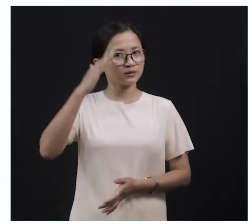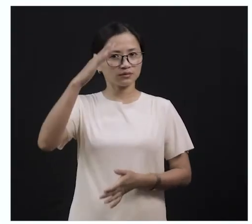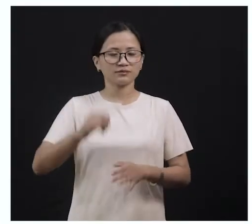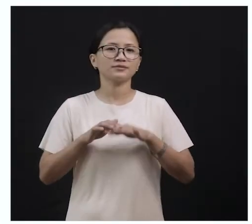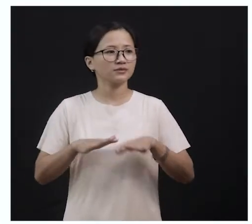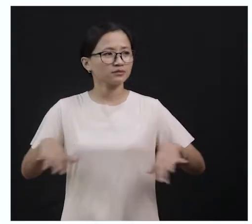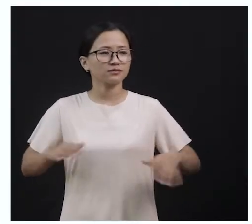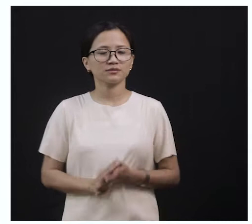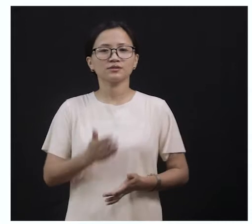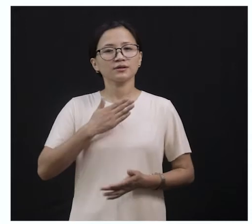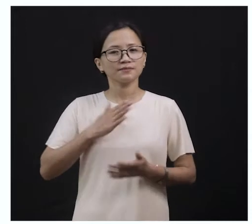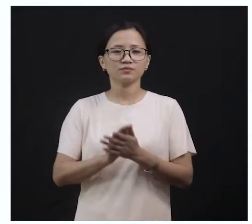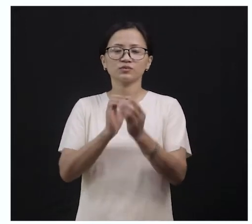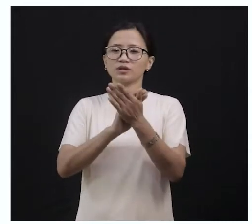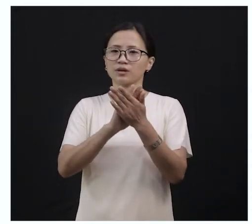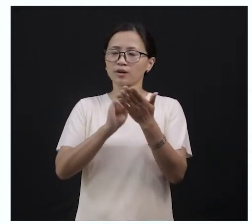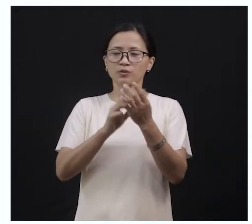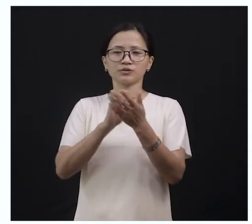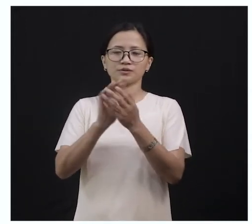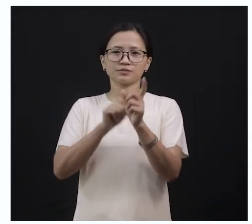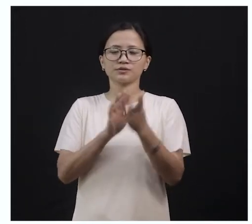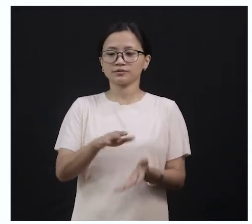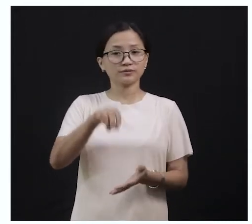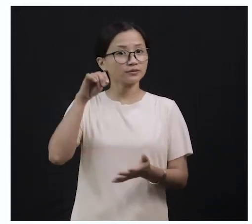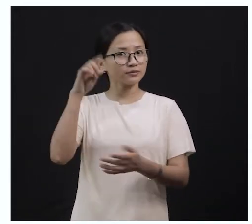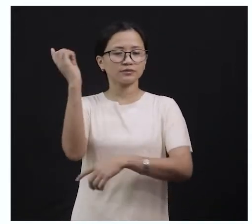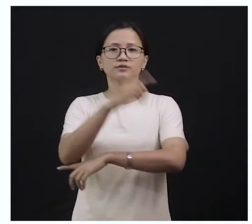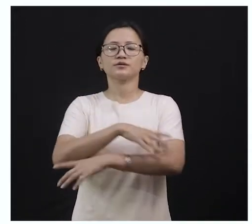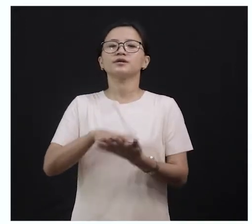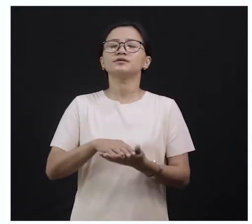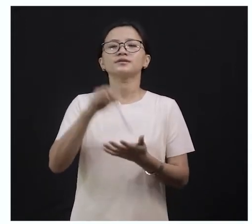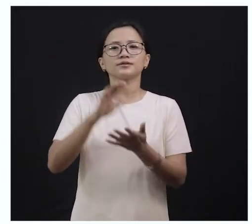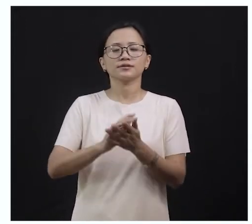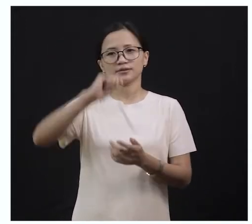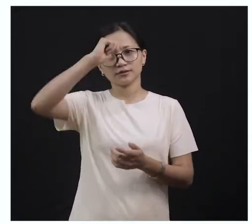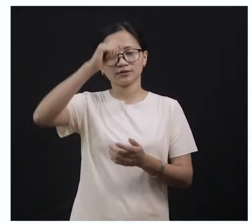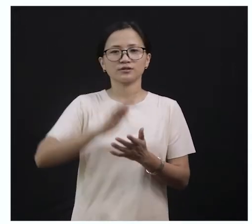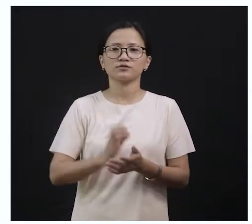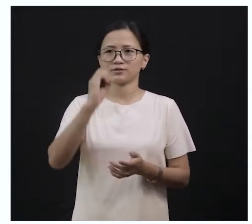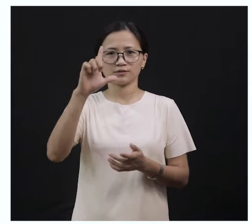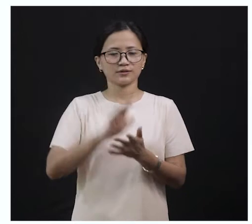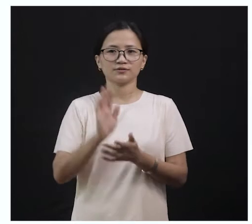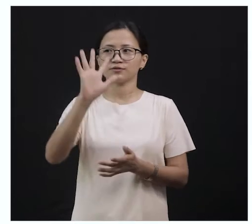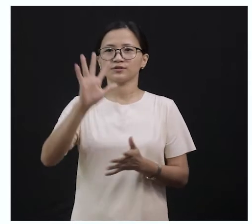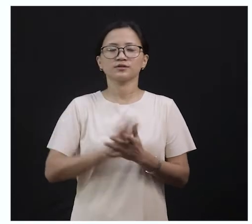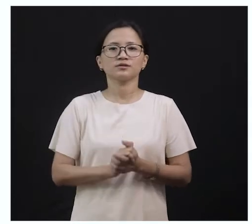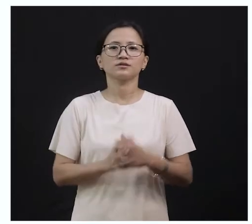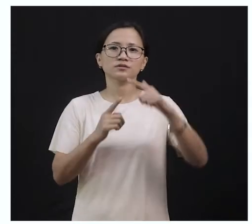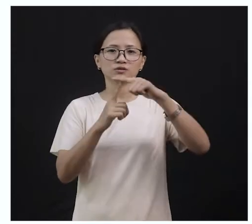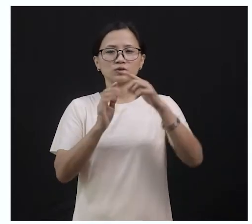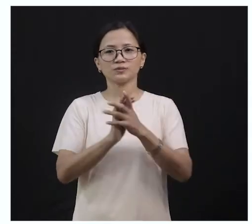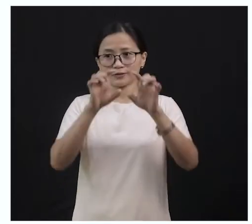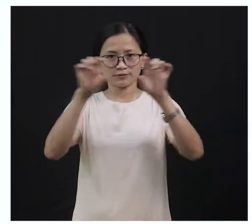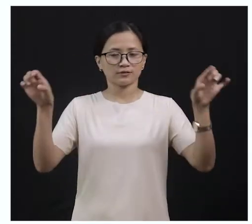Hello students, I am Mombini and today we will be taking English for class 5 and the topic